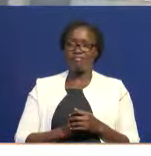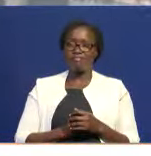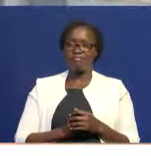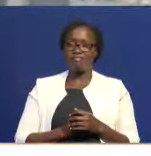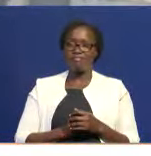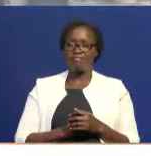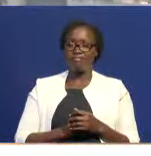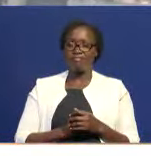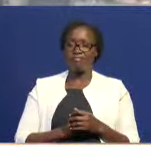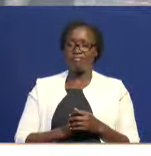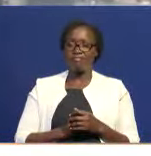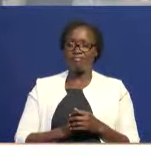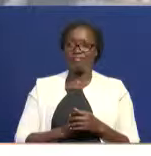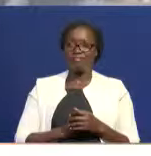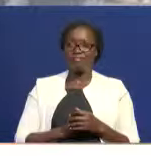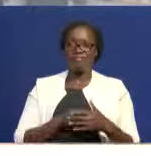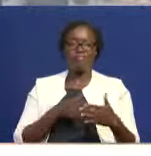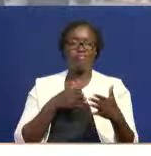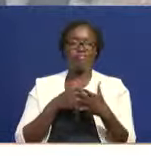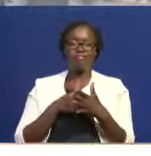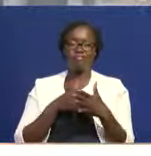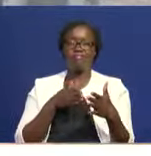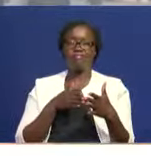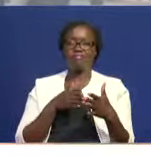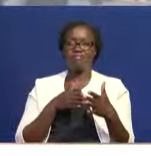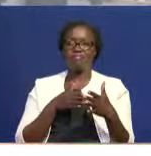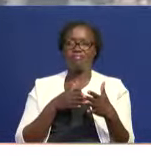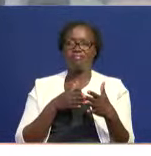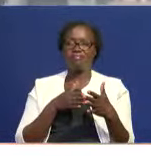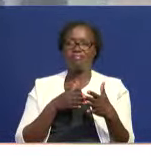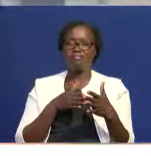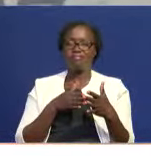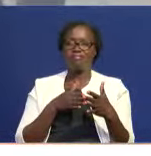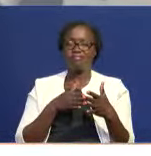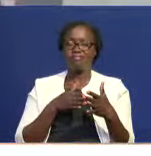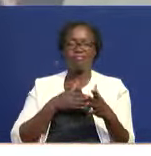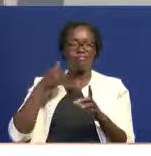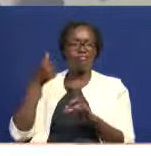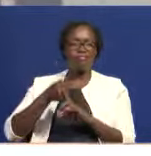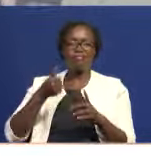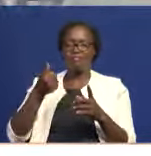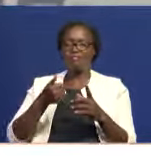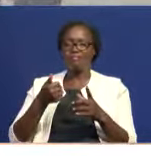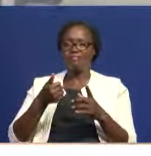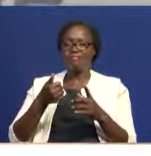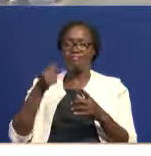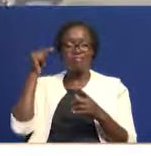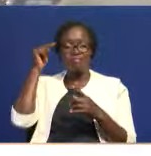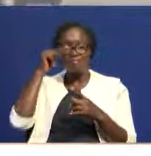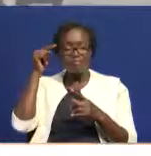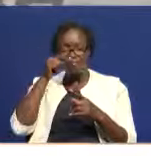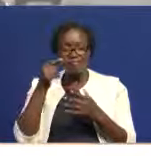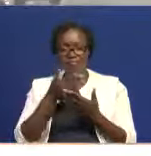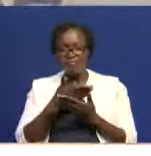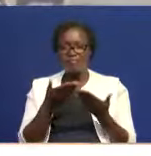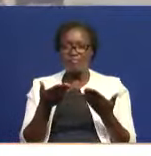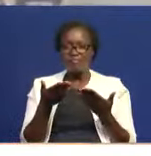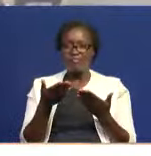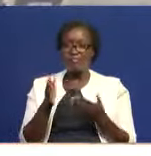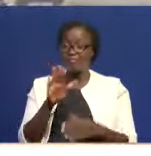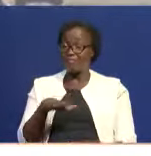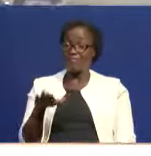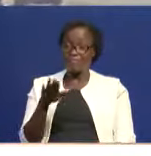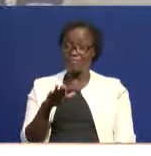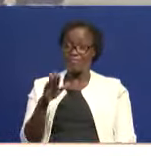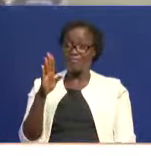But this road has been cordoned off. They're continuing with pelting tear gas, lobbing tear gas canisters, rather, I should say, in that particular